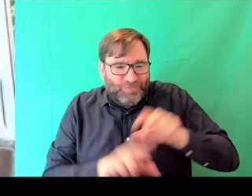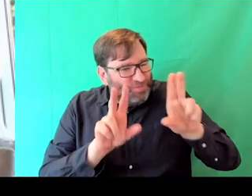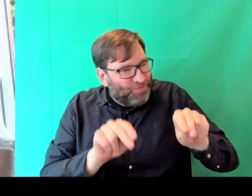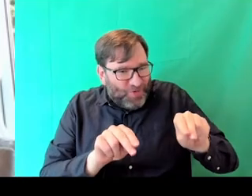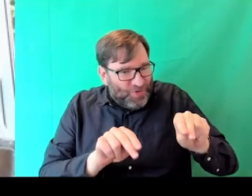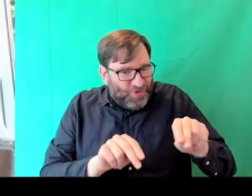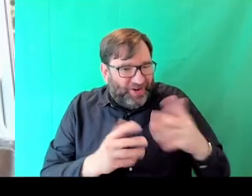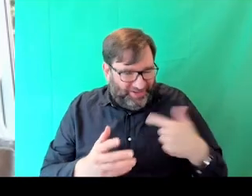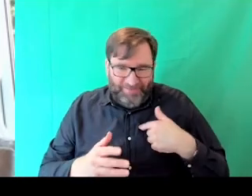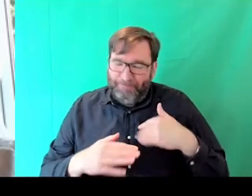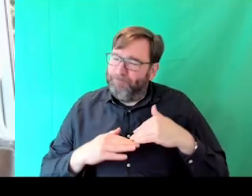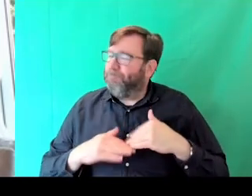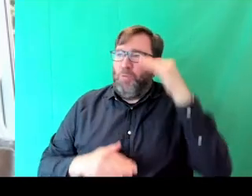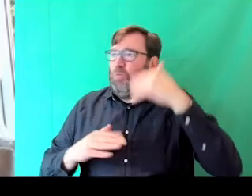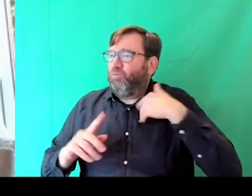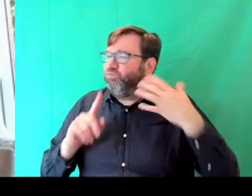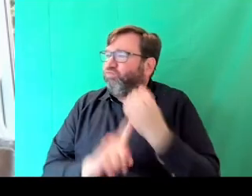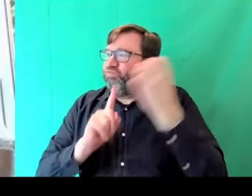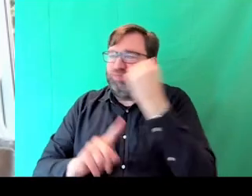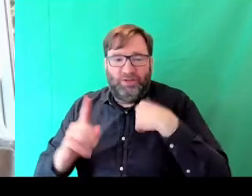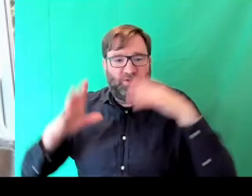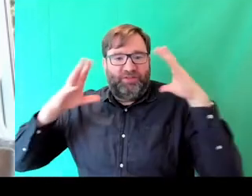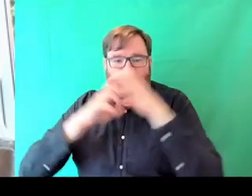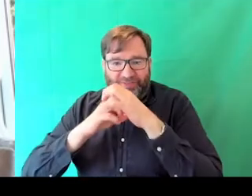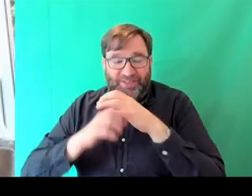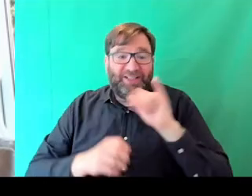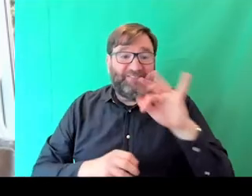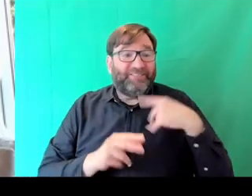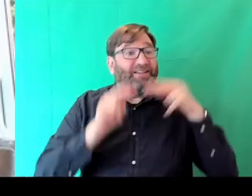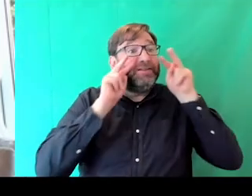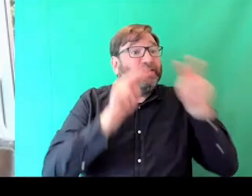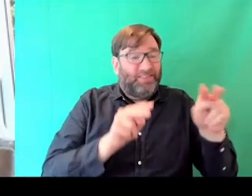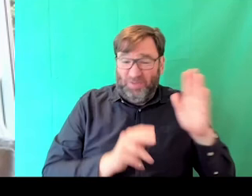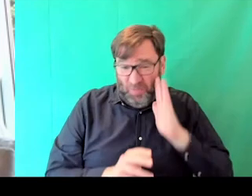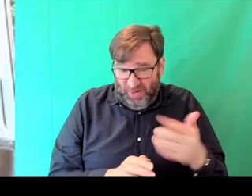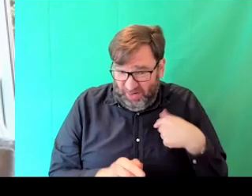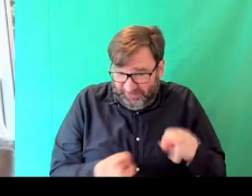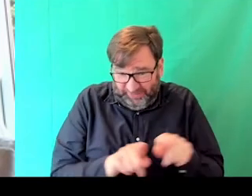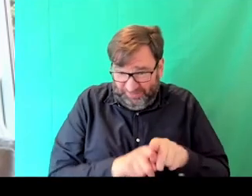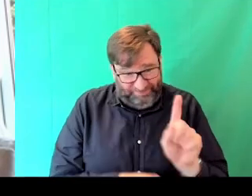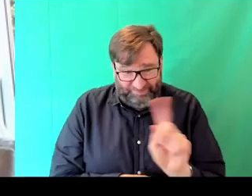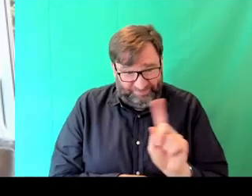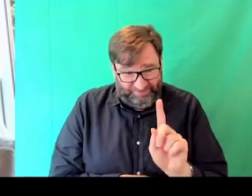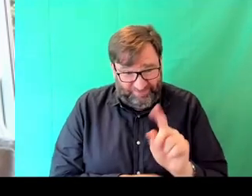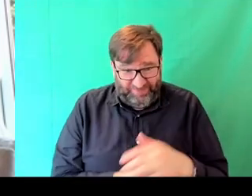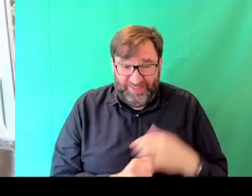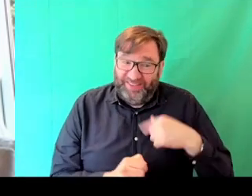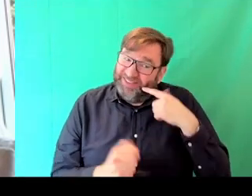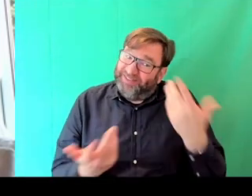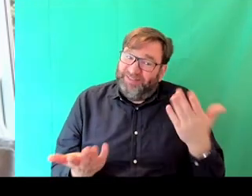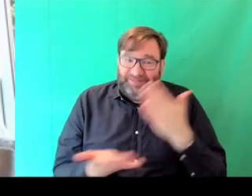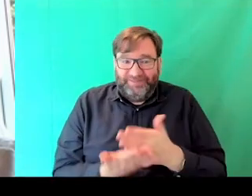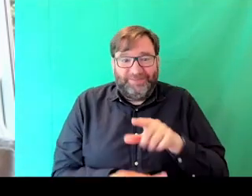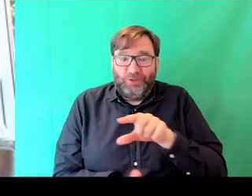made to really say like, hey, I want to go to sports. I want to do something to which one will become a new identity, but also it's a